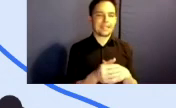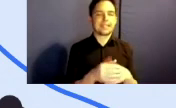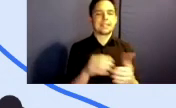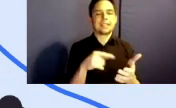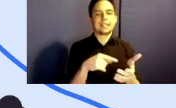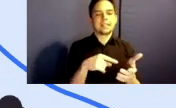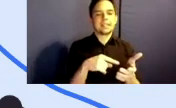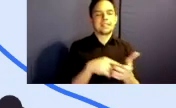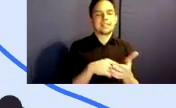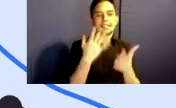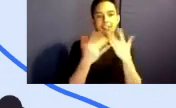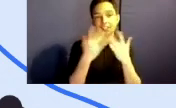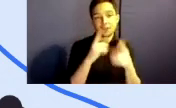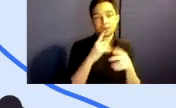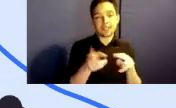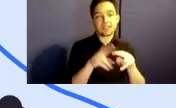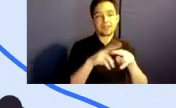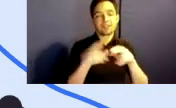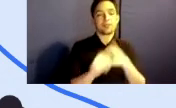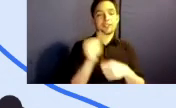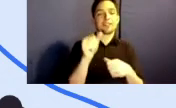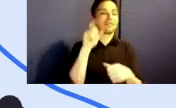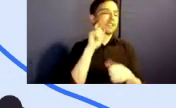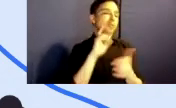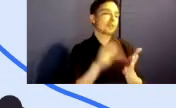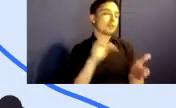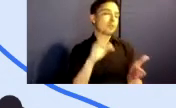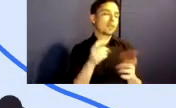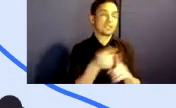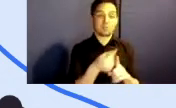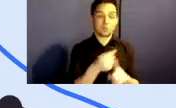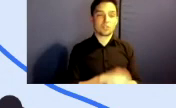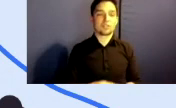scarcity really increases the risk of sexual exploitation and abuse.